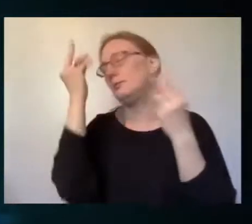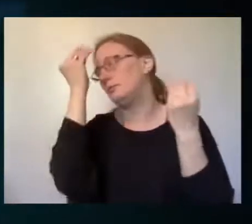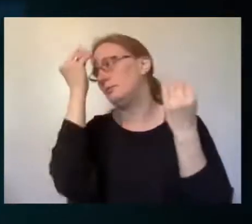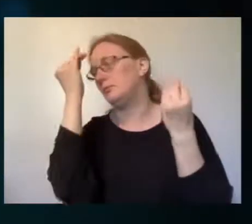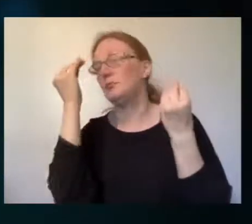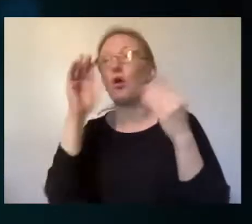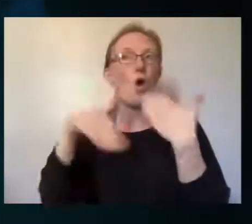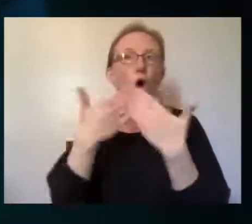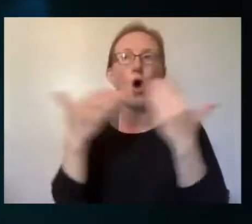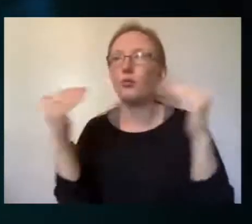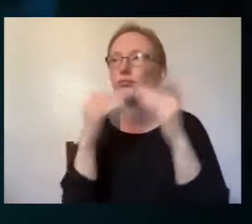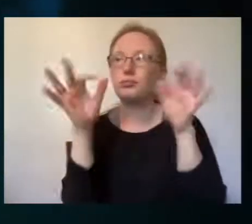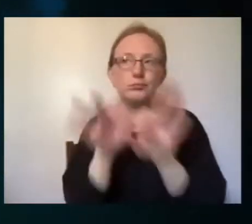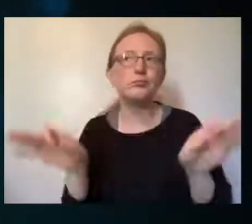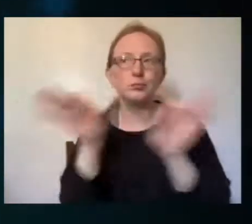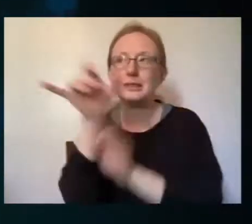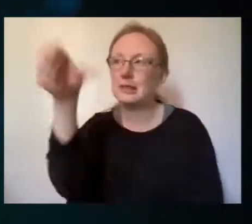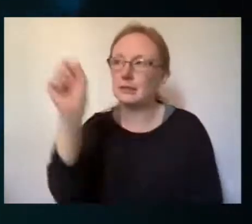equally important.